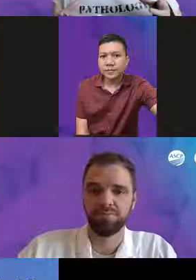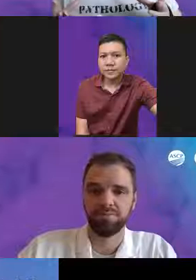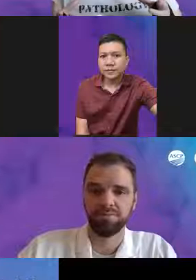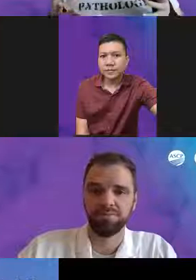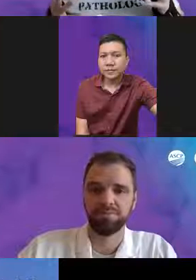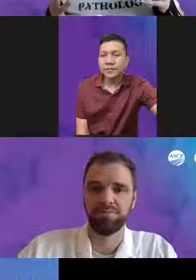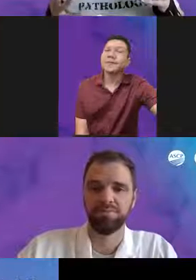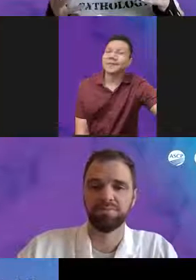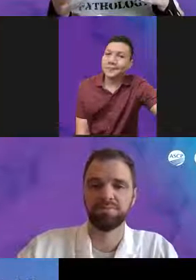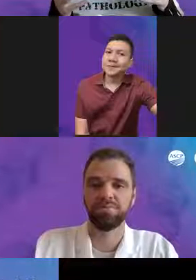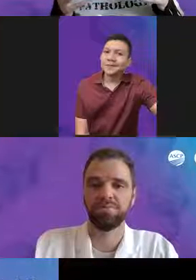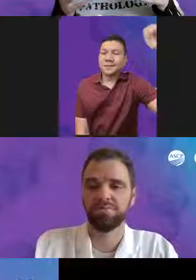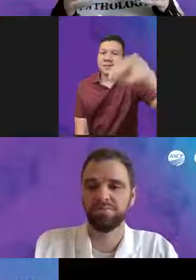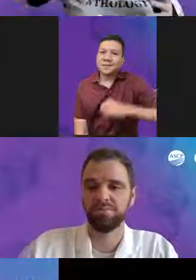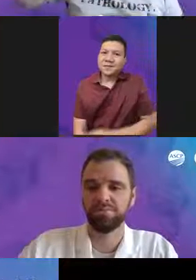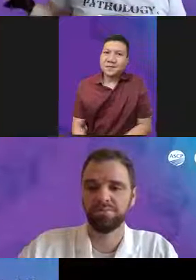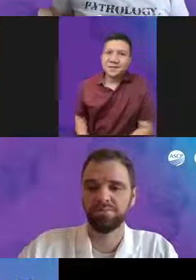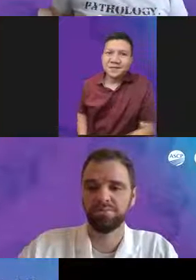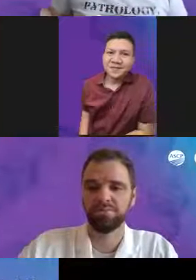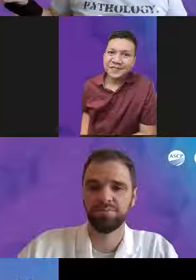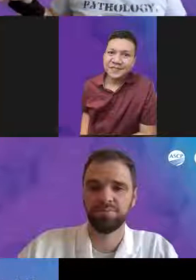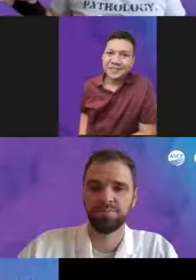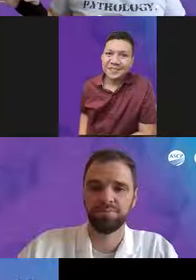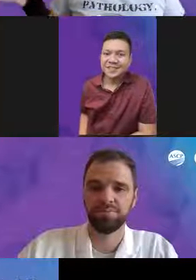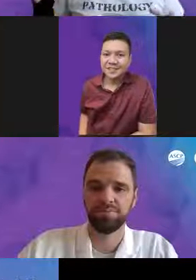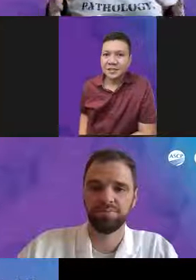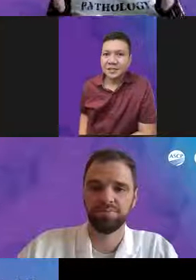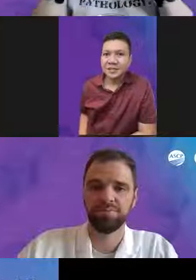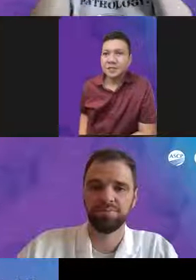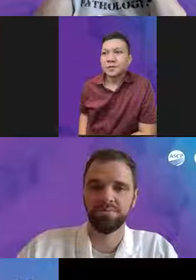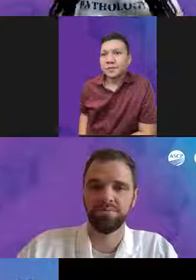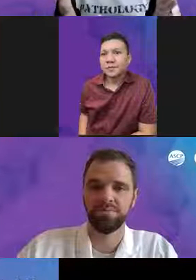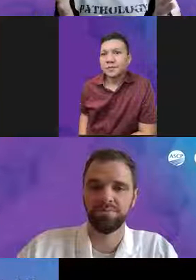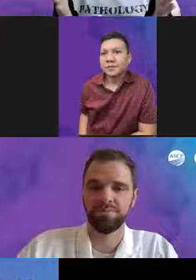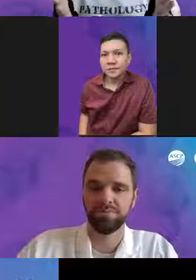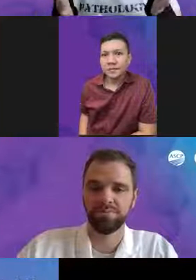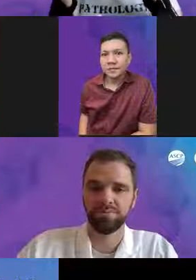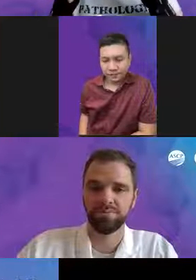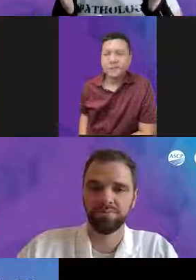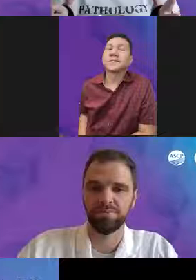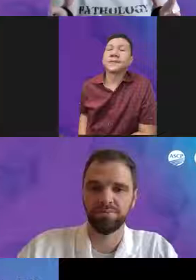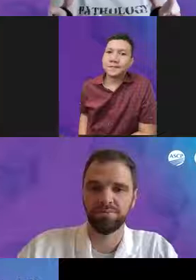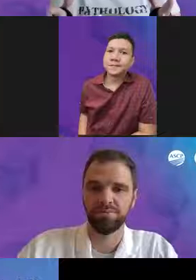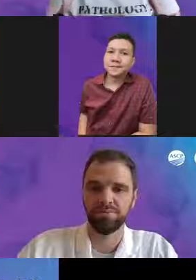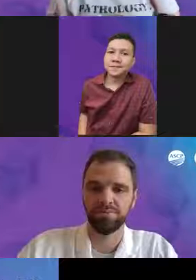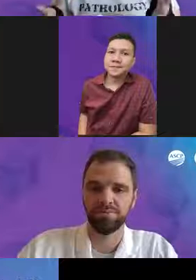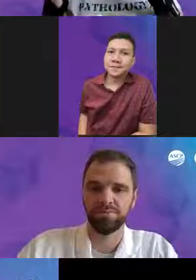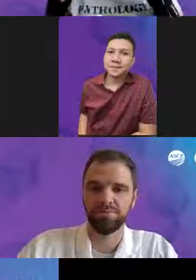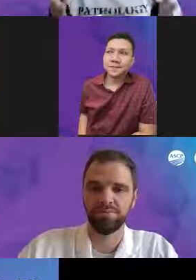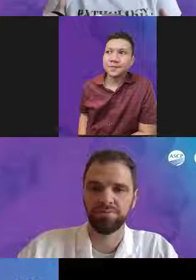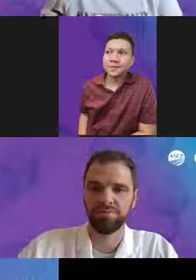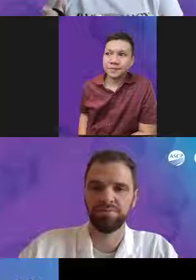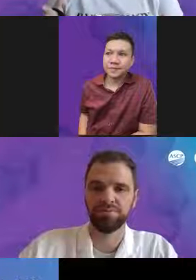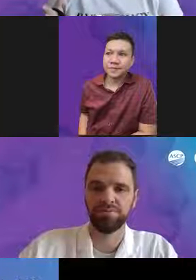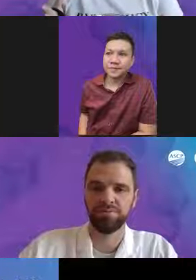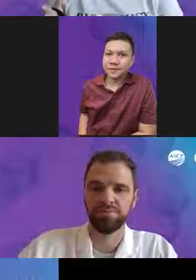idea comes in, because they got rid of their nucleus in order just to focus on flexibility